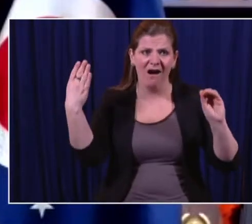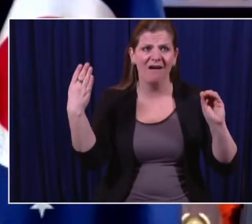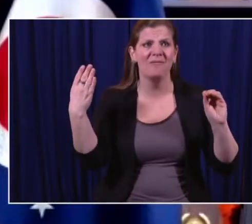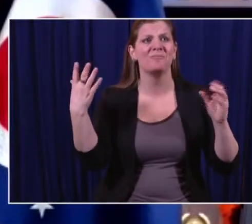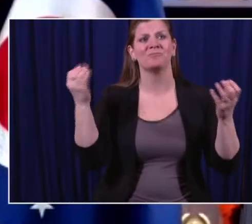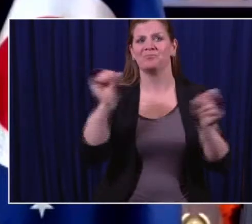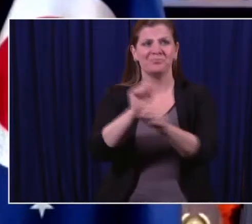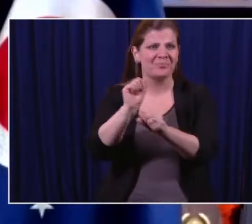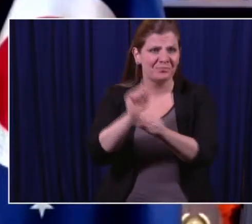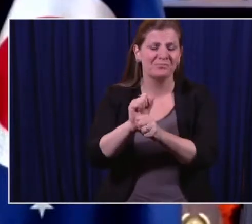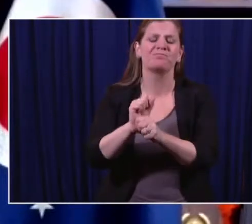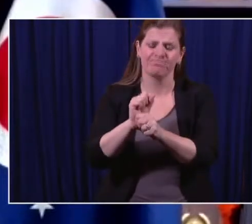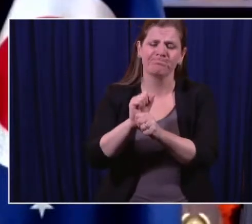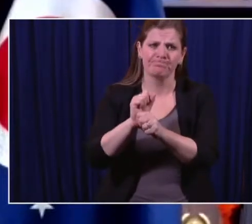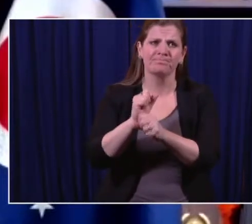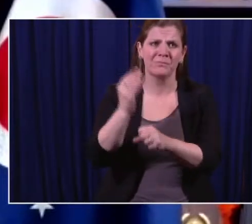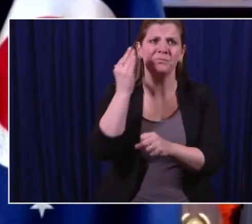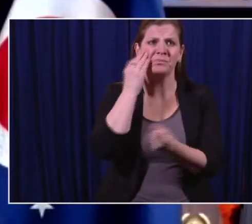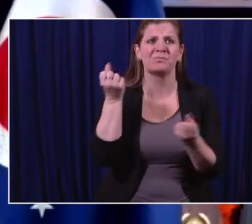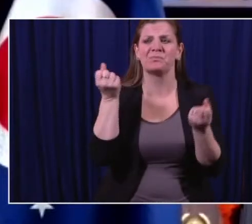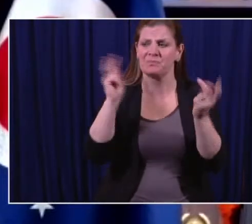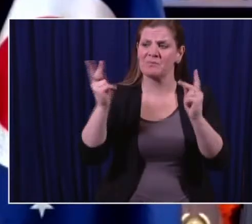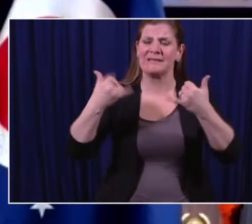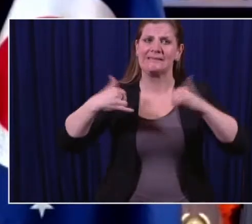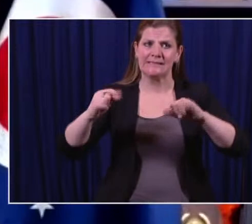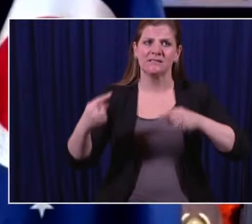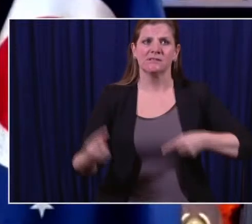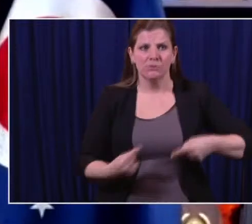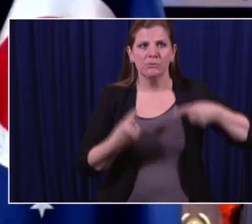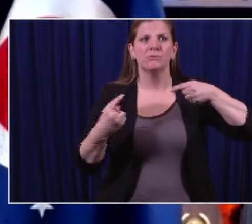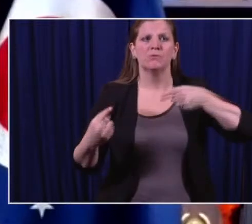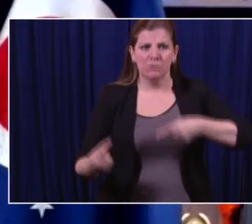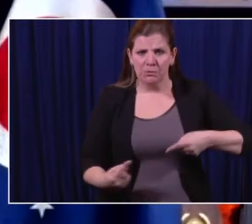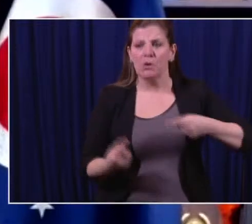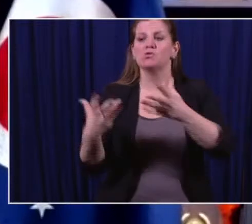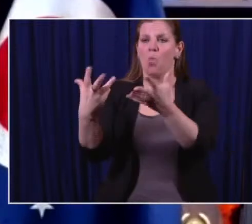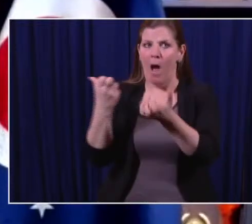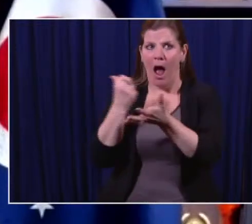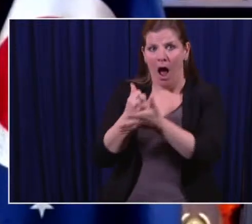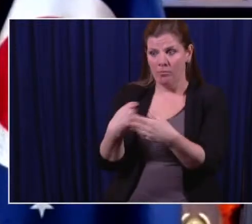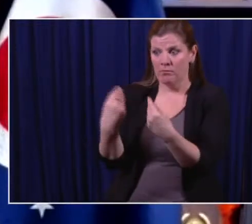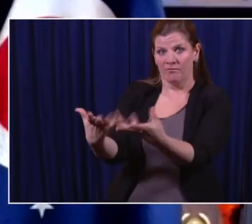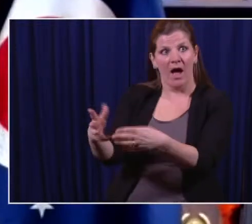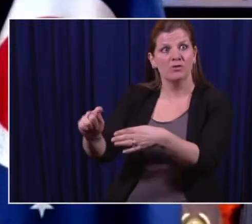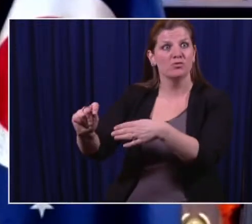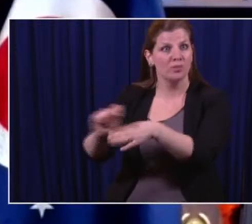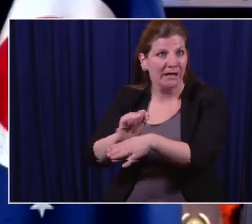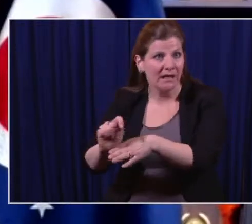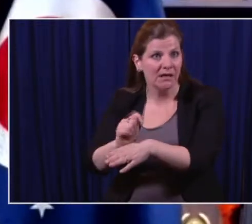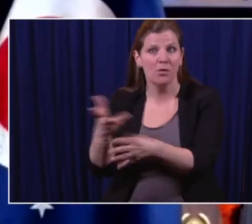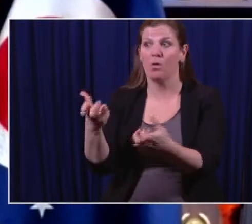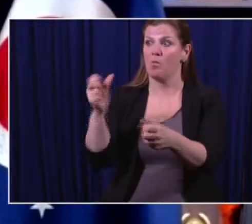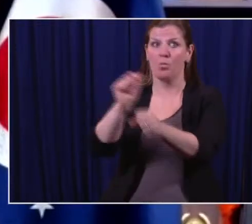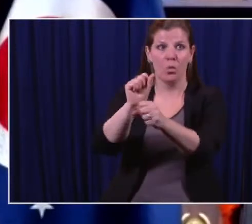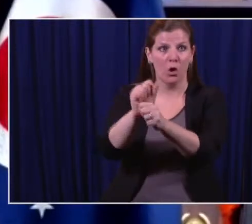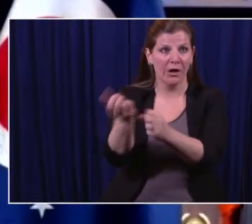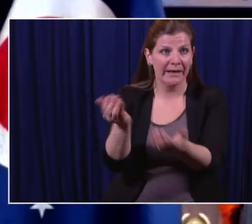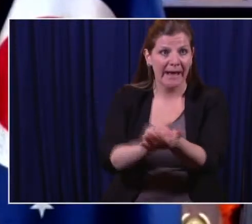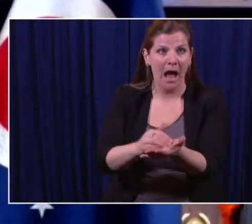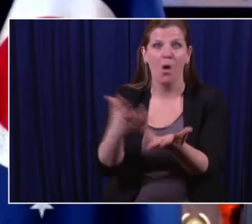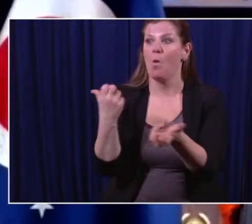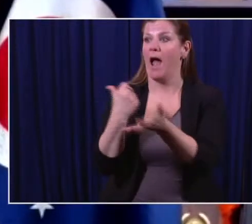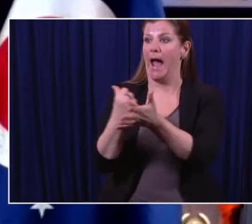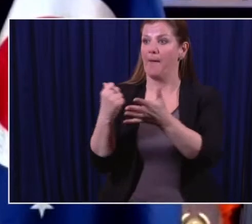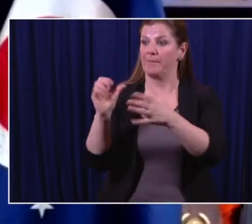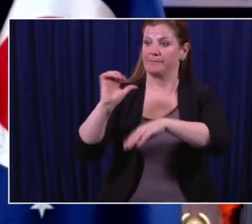lot of folks still struggling, and we want to get them trained. We want to get them back to work. We want to get them connected digitally so they can do